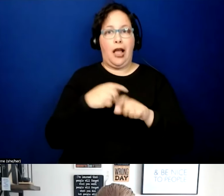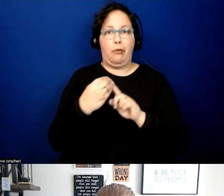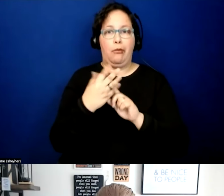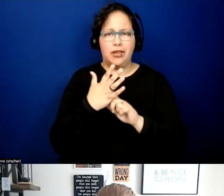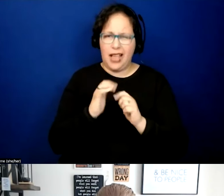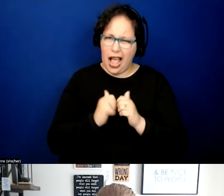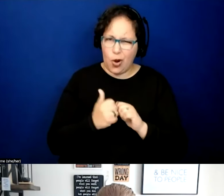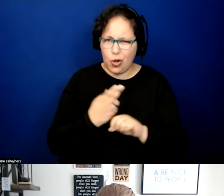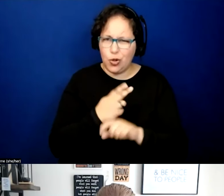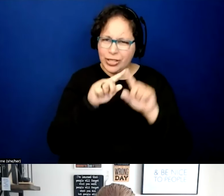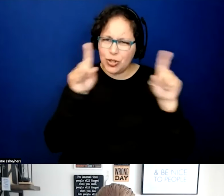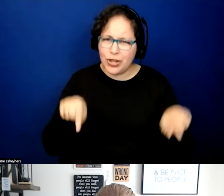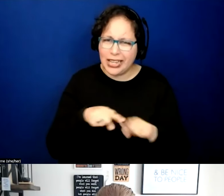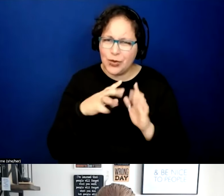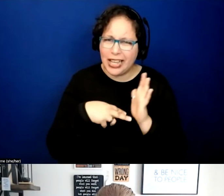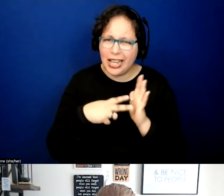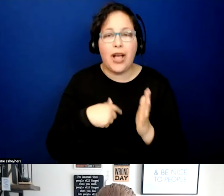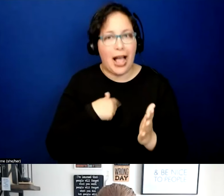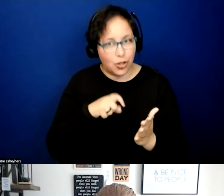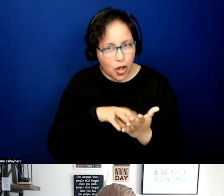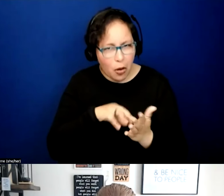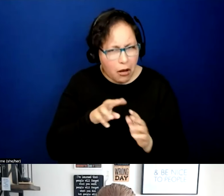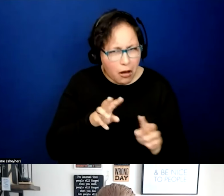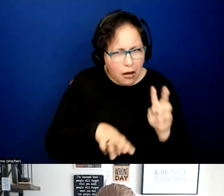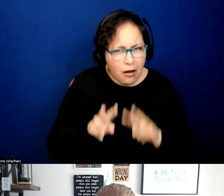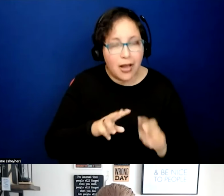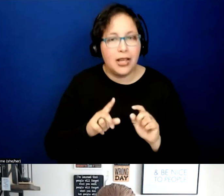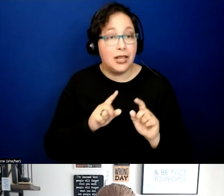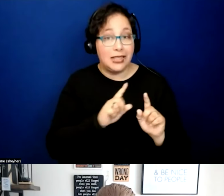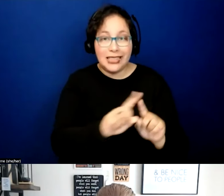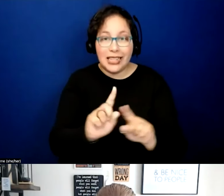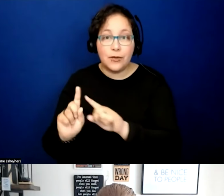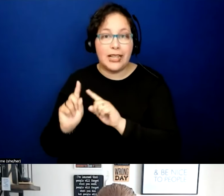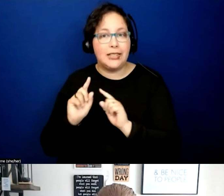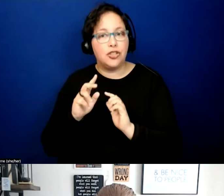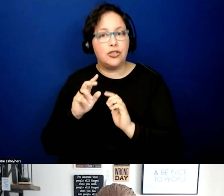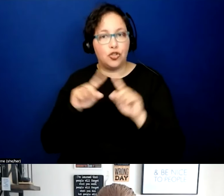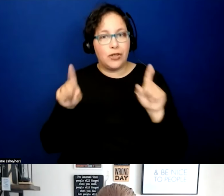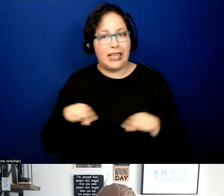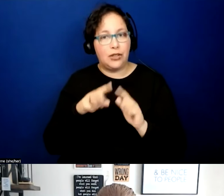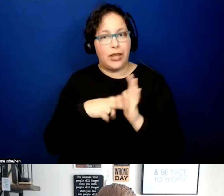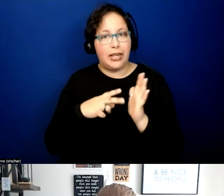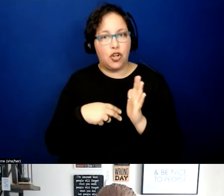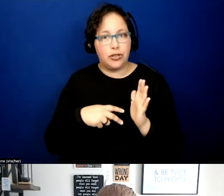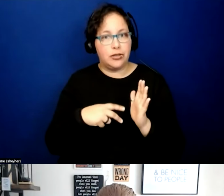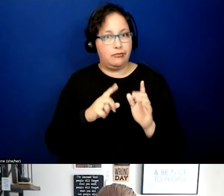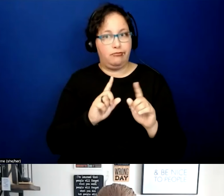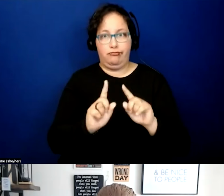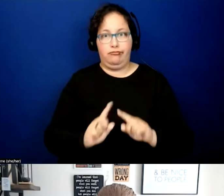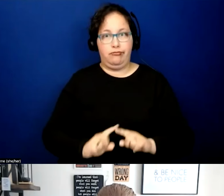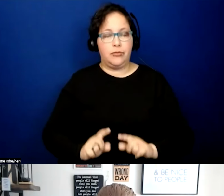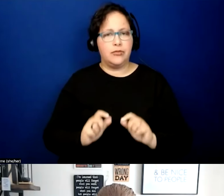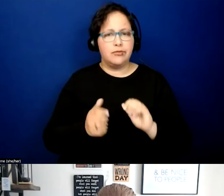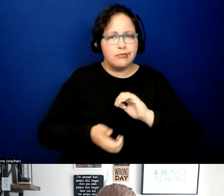reader, and seeing how different screen readers work in different ways, and how like screen reader browser